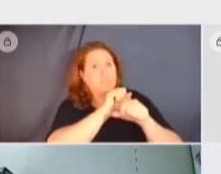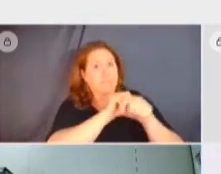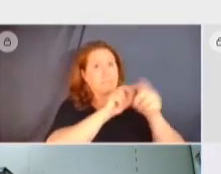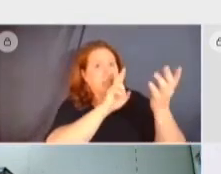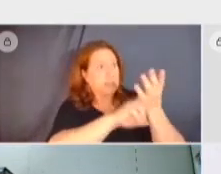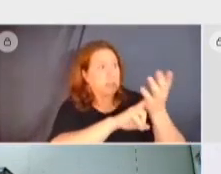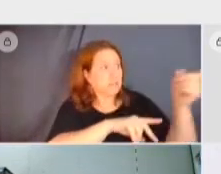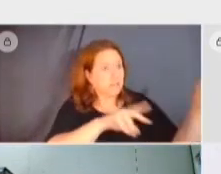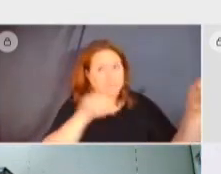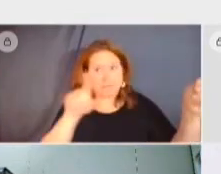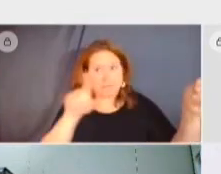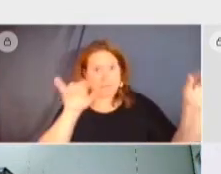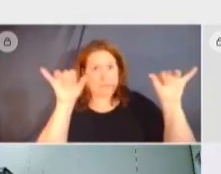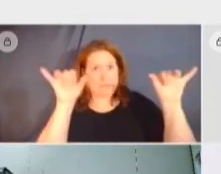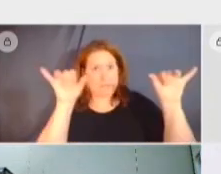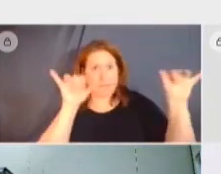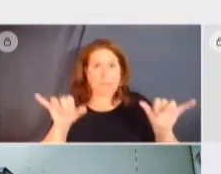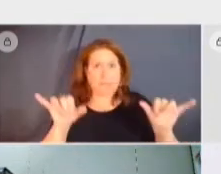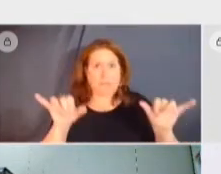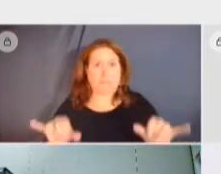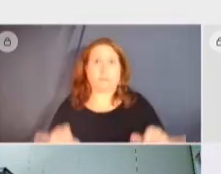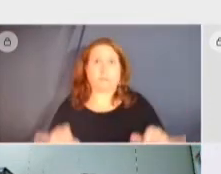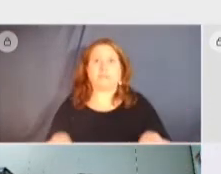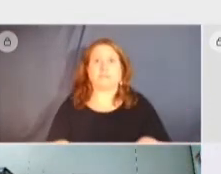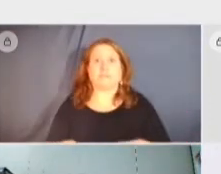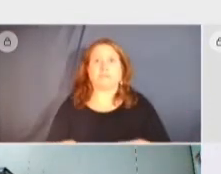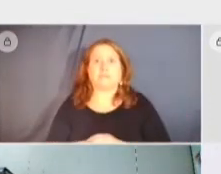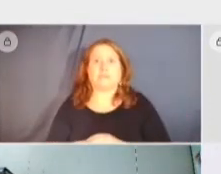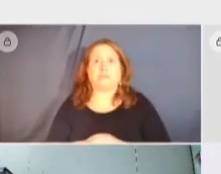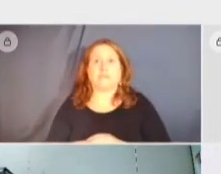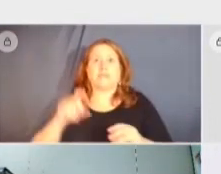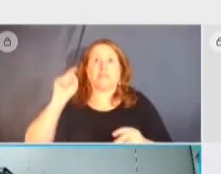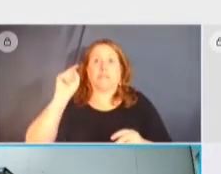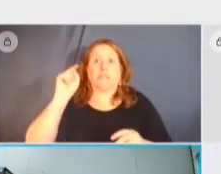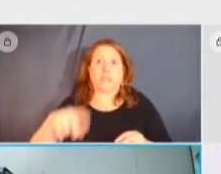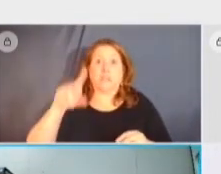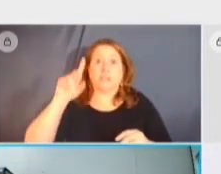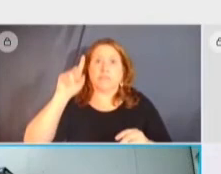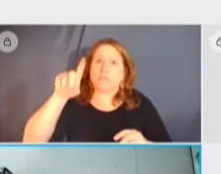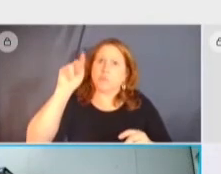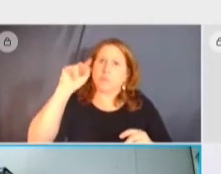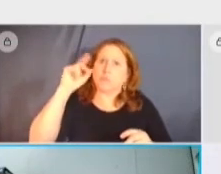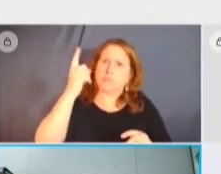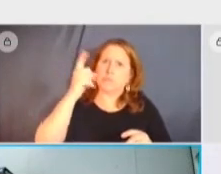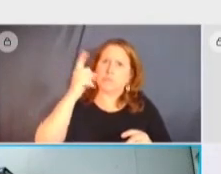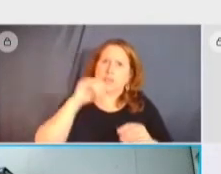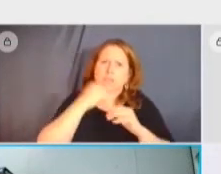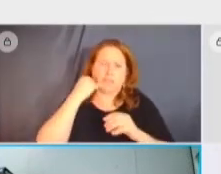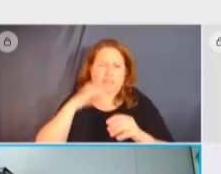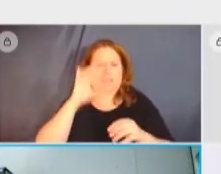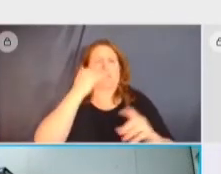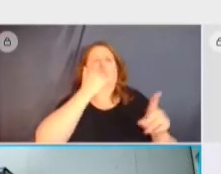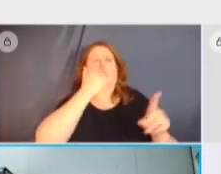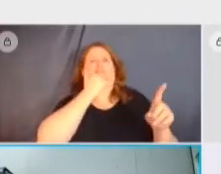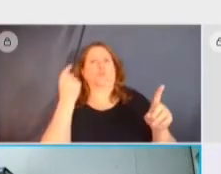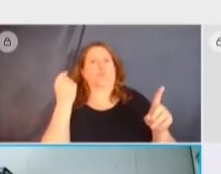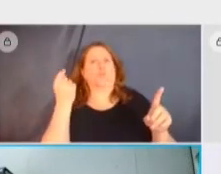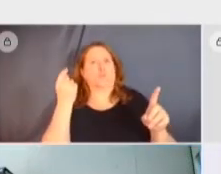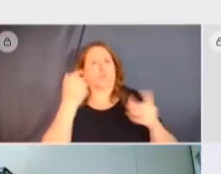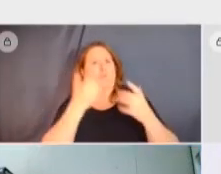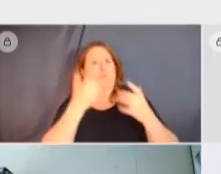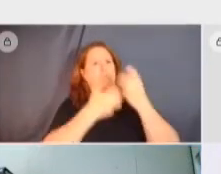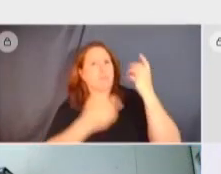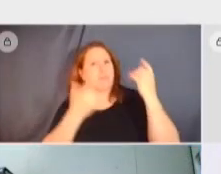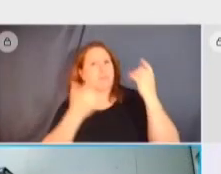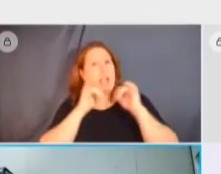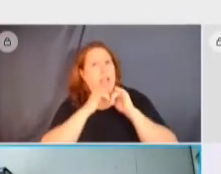and then when they had to act as a result of finding a mismatch, they did have to largely standardize their process. The cure